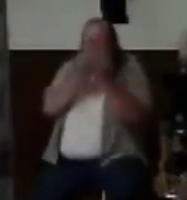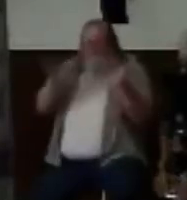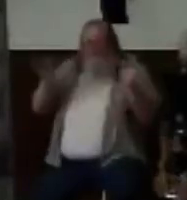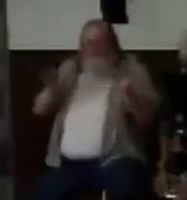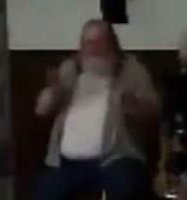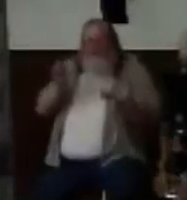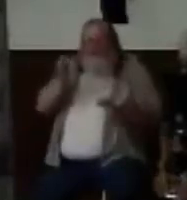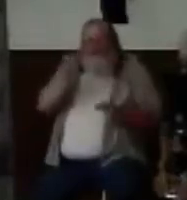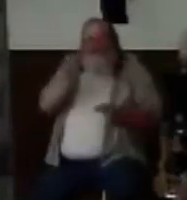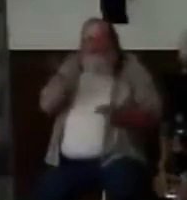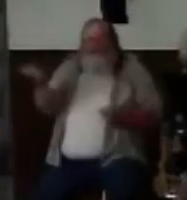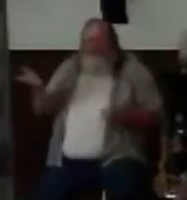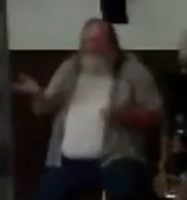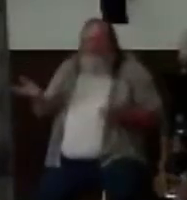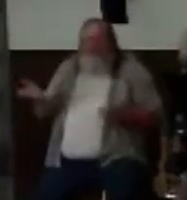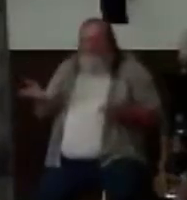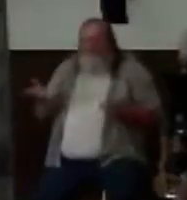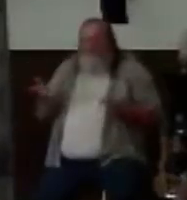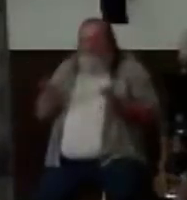Messiah.